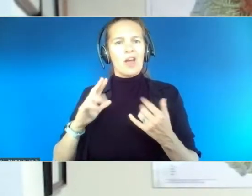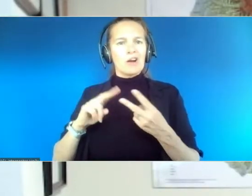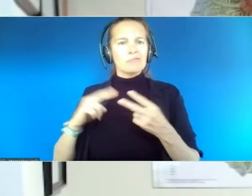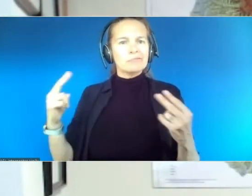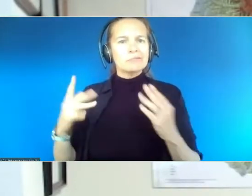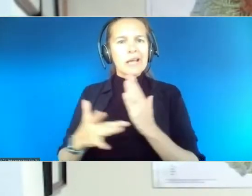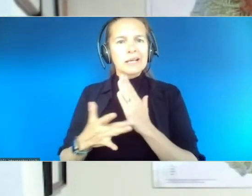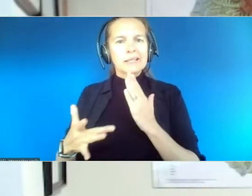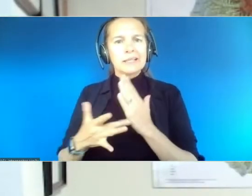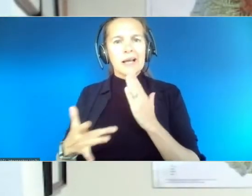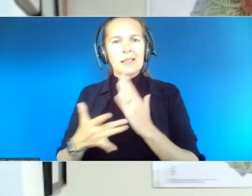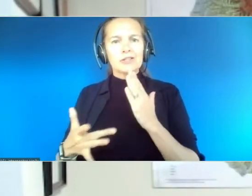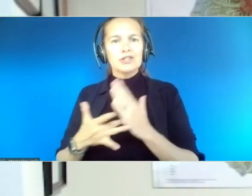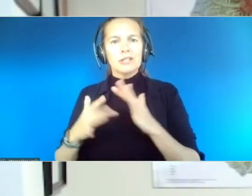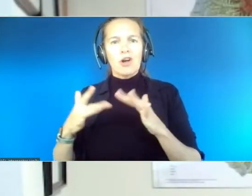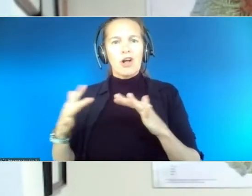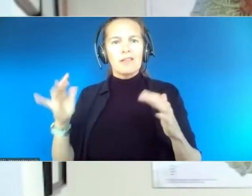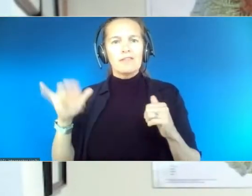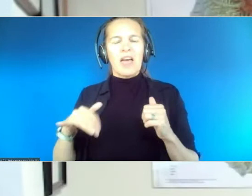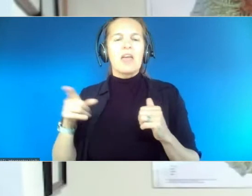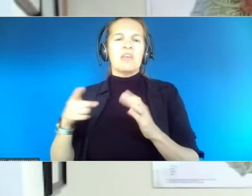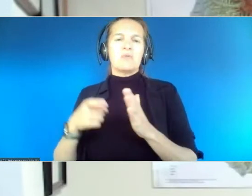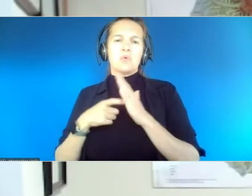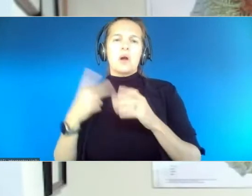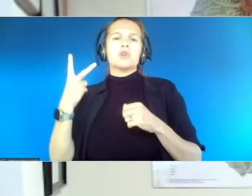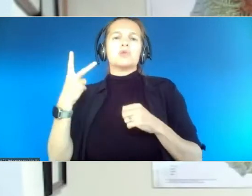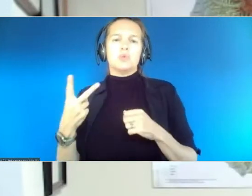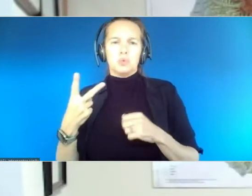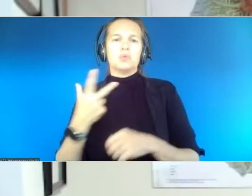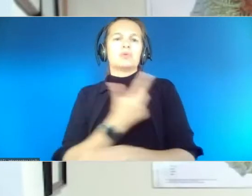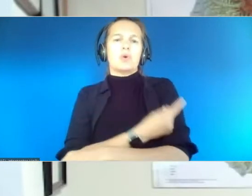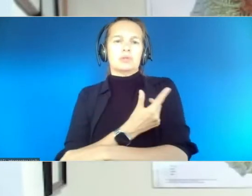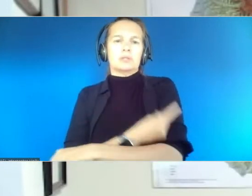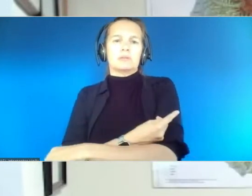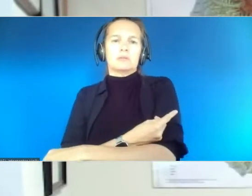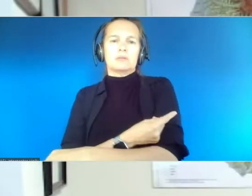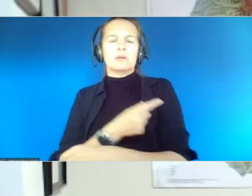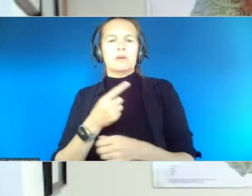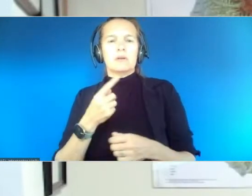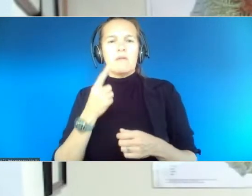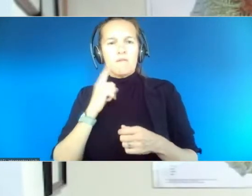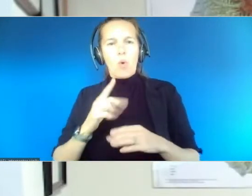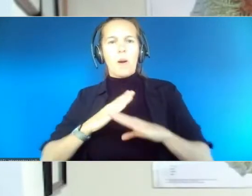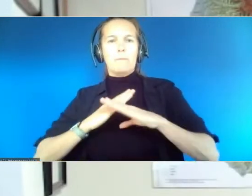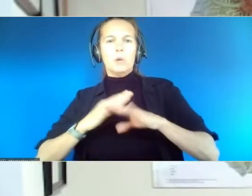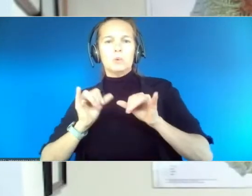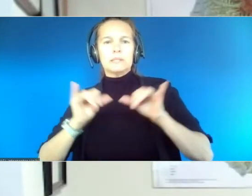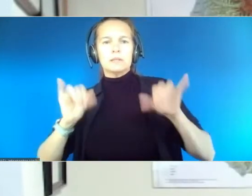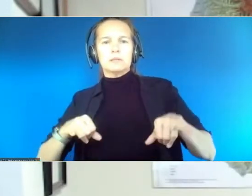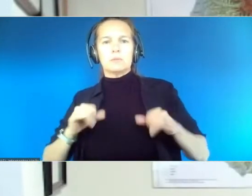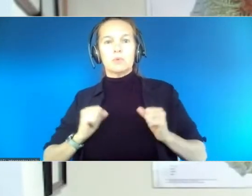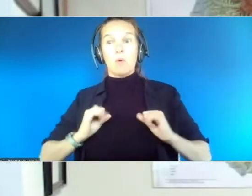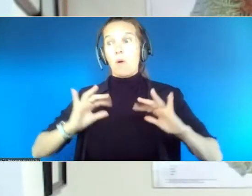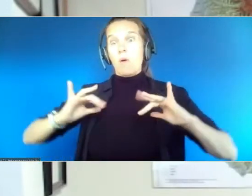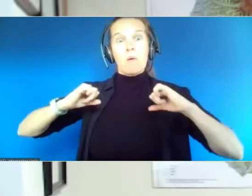this disease, they are requiring 2 doses to get the immune response to be